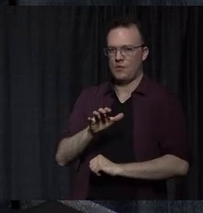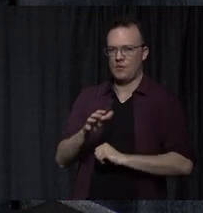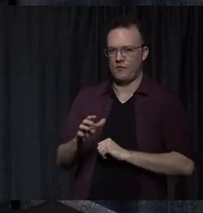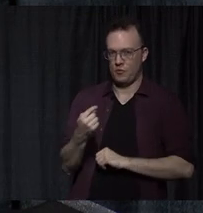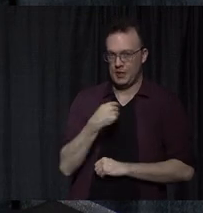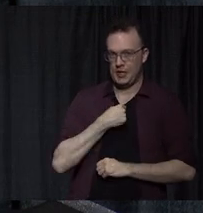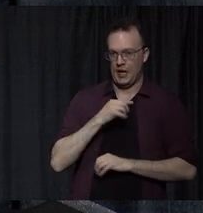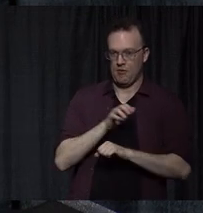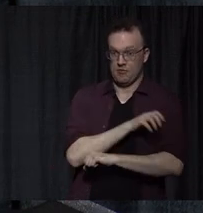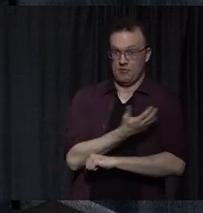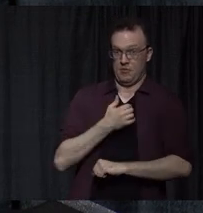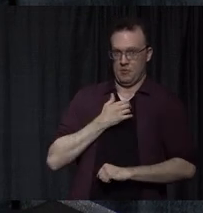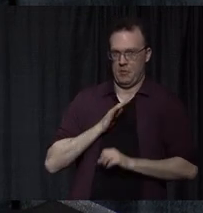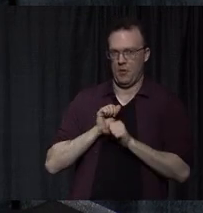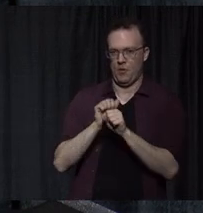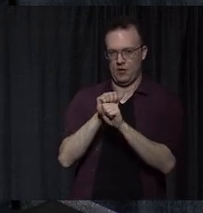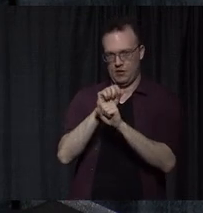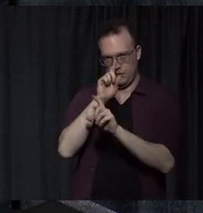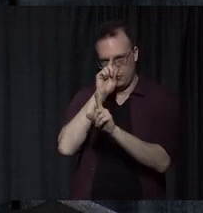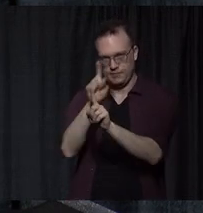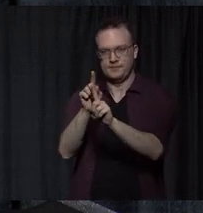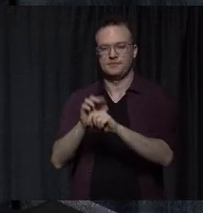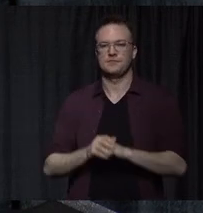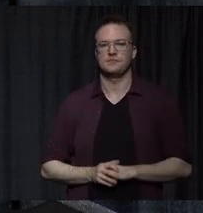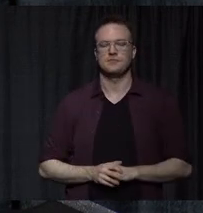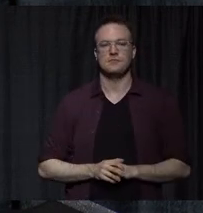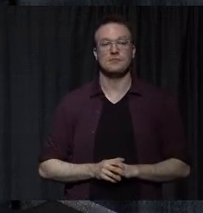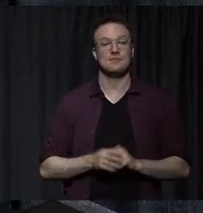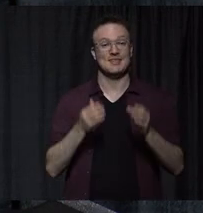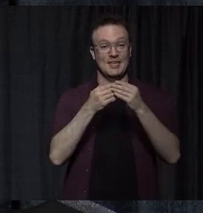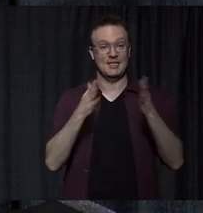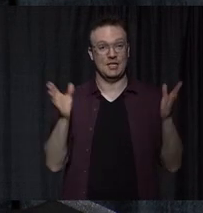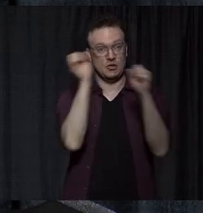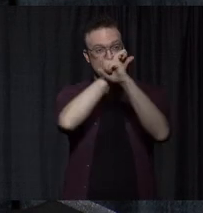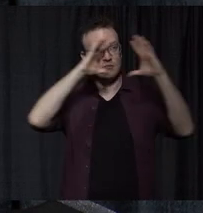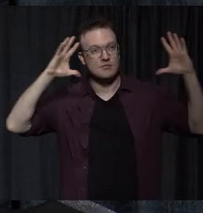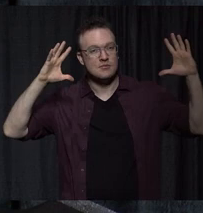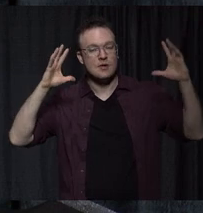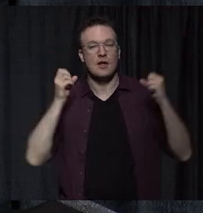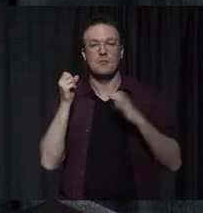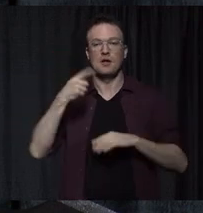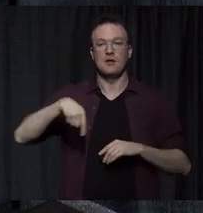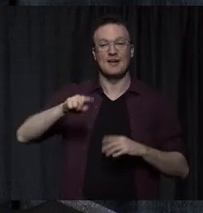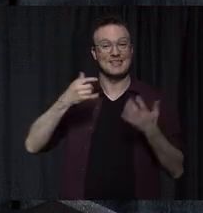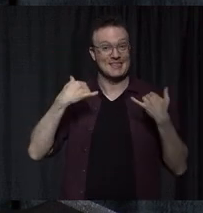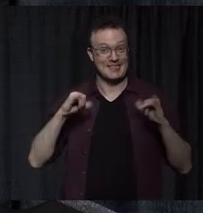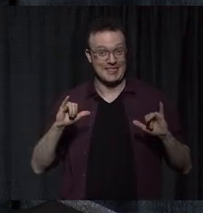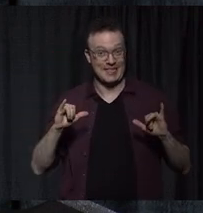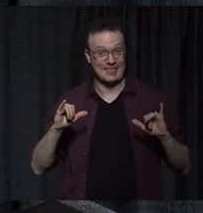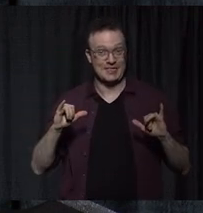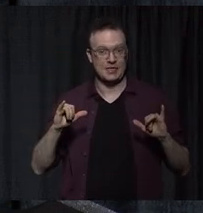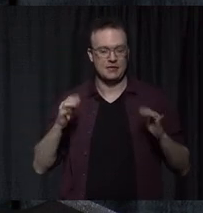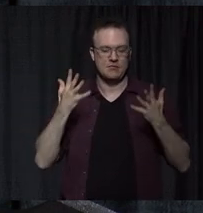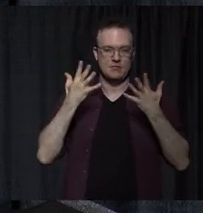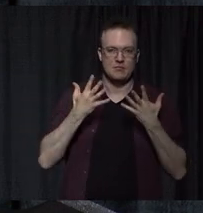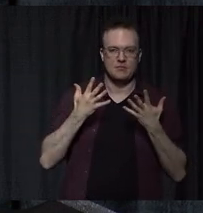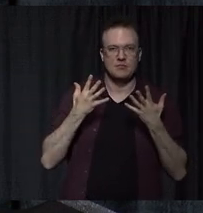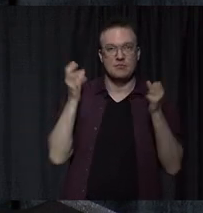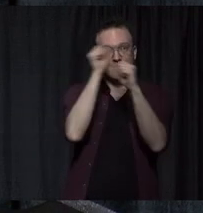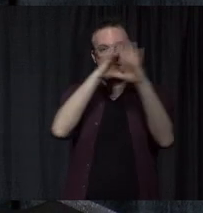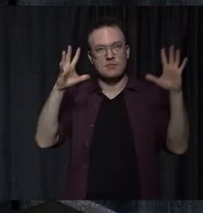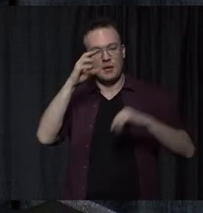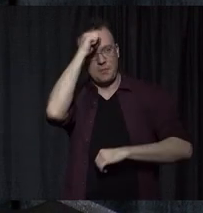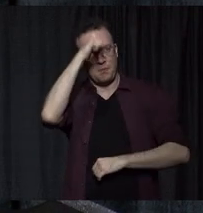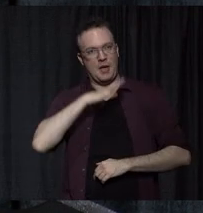me. When we picture a leader, a lot of us still, regrettably, picture a white